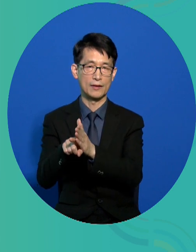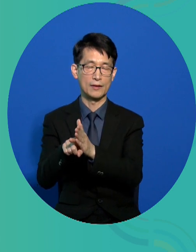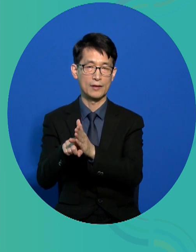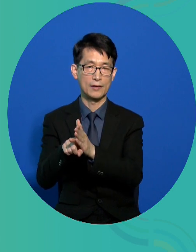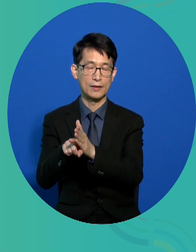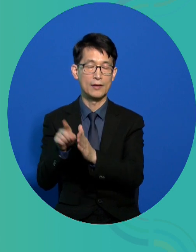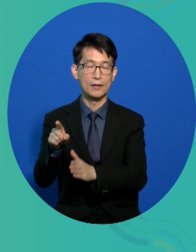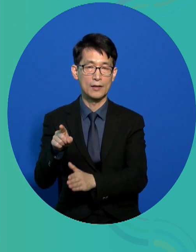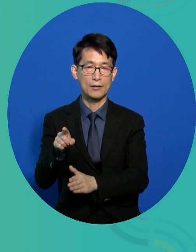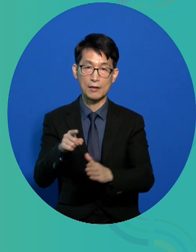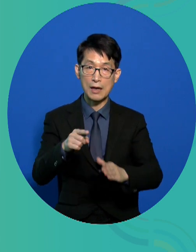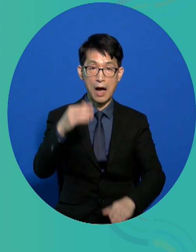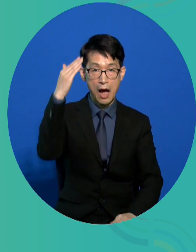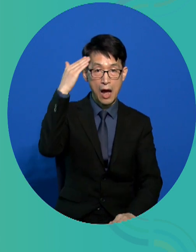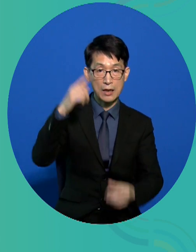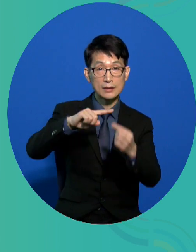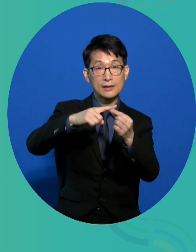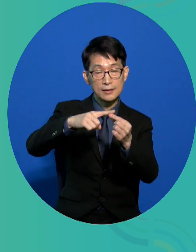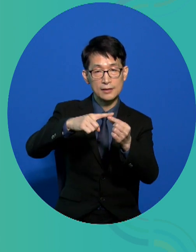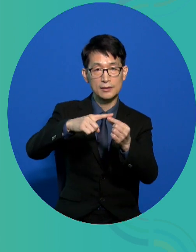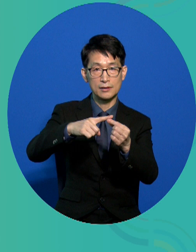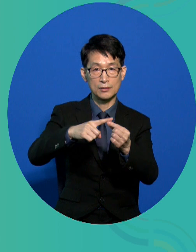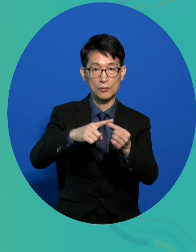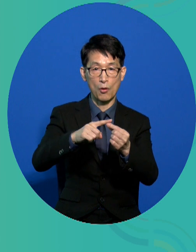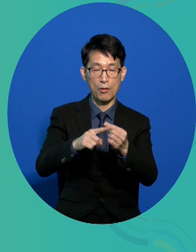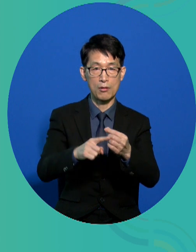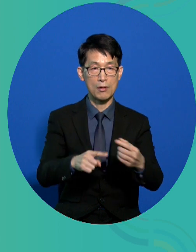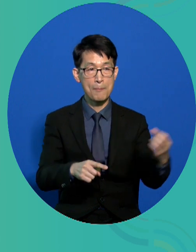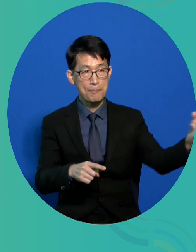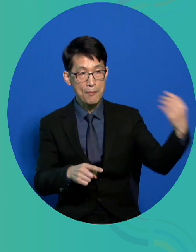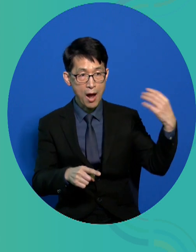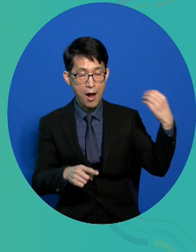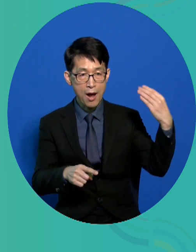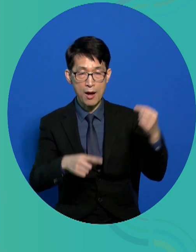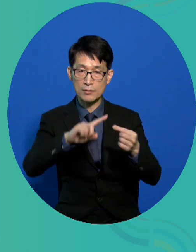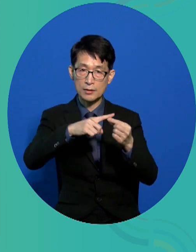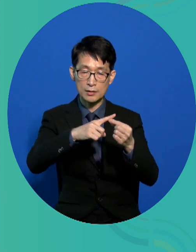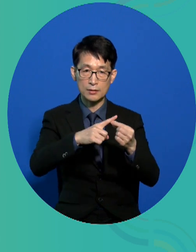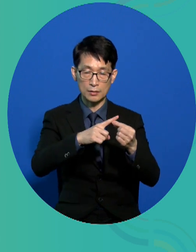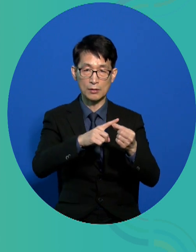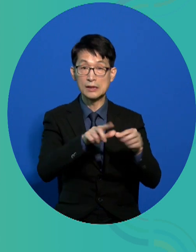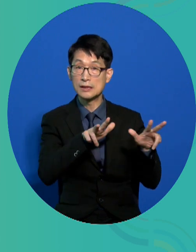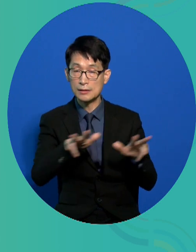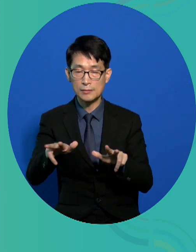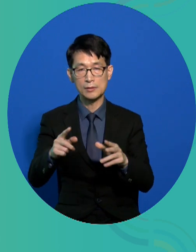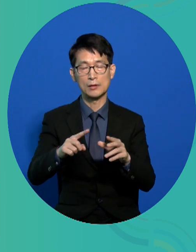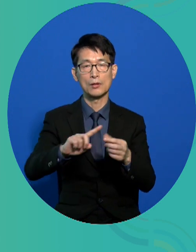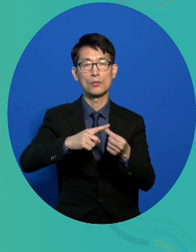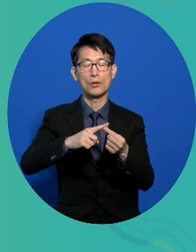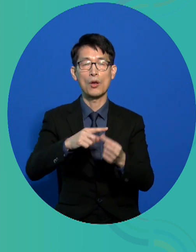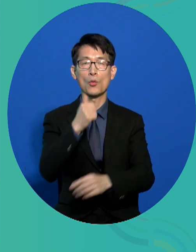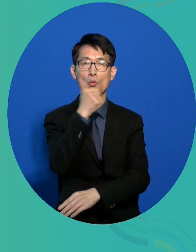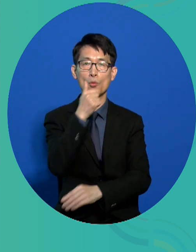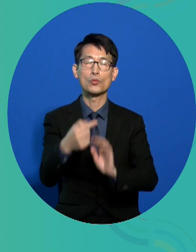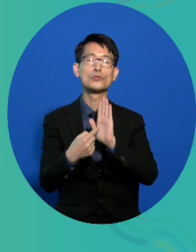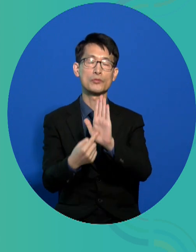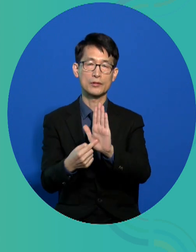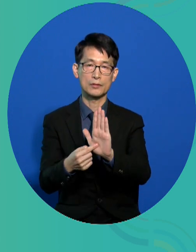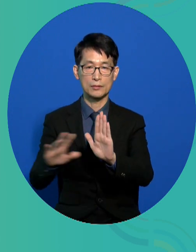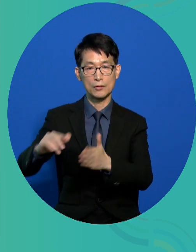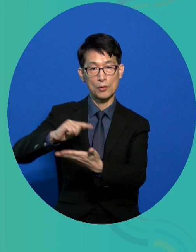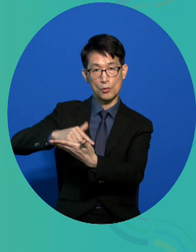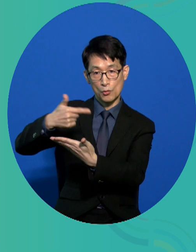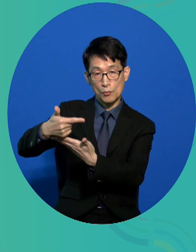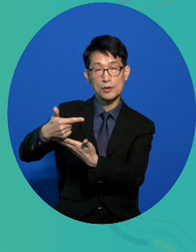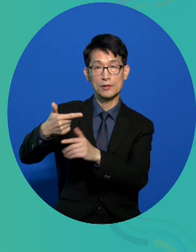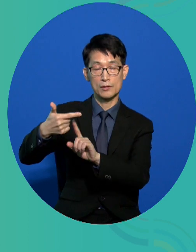by changing voice language to text language to the deaf who use Korean